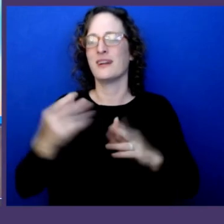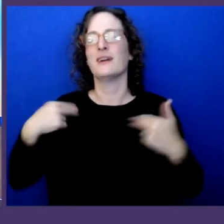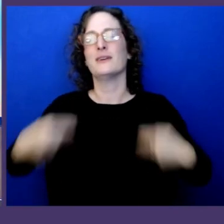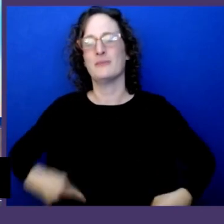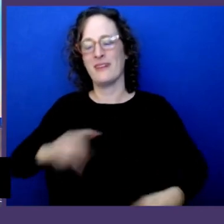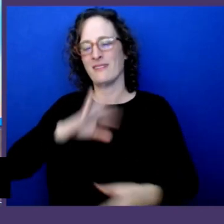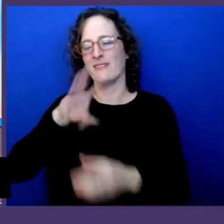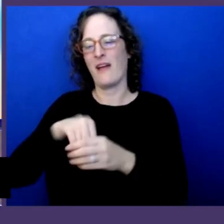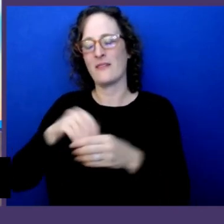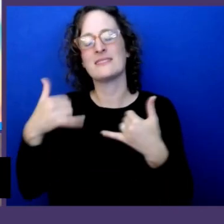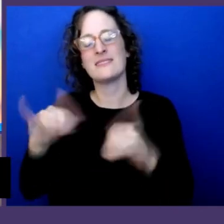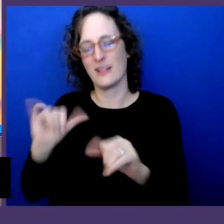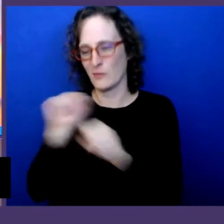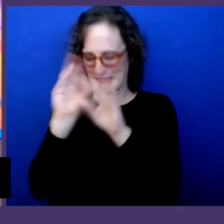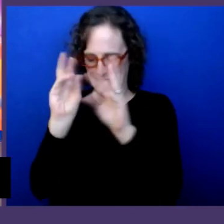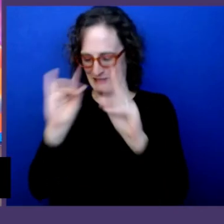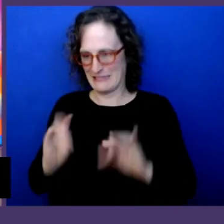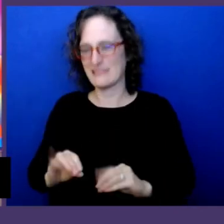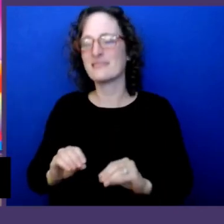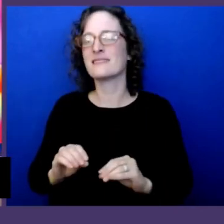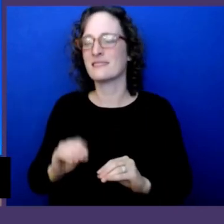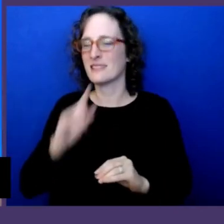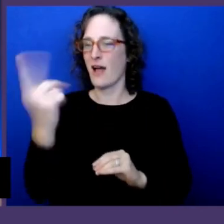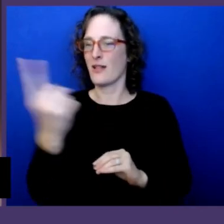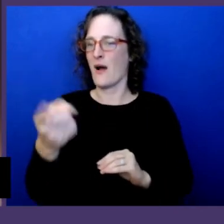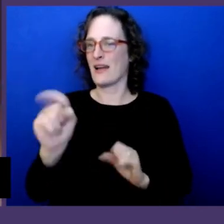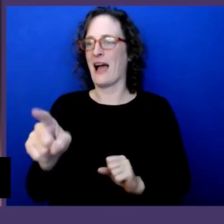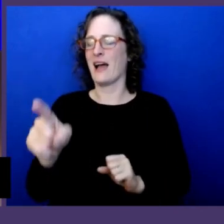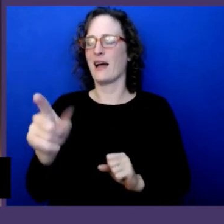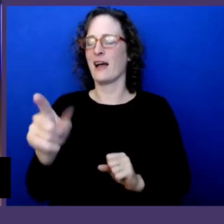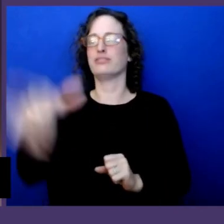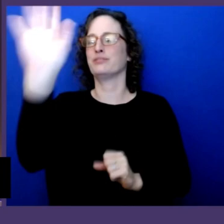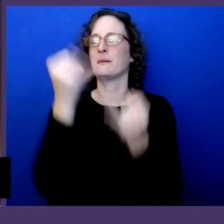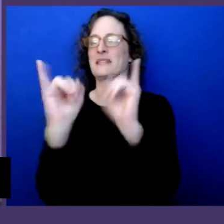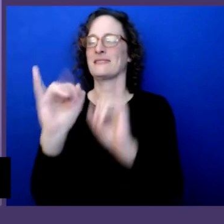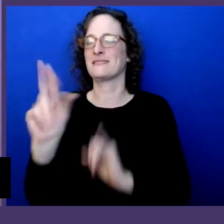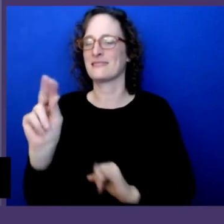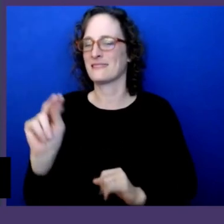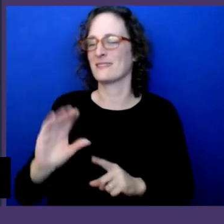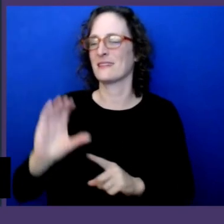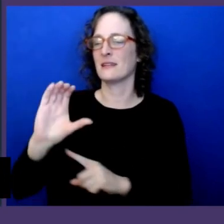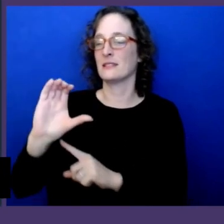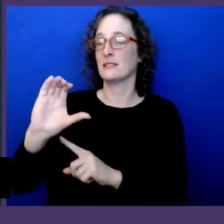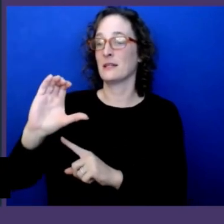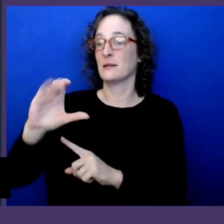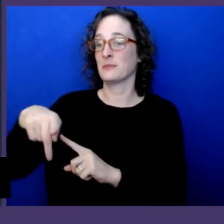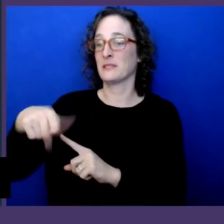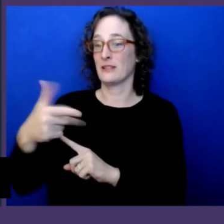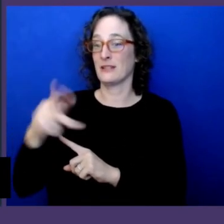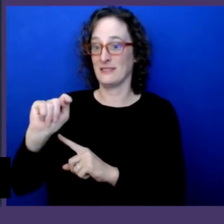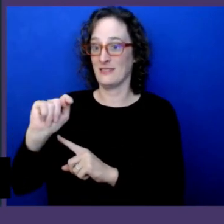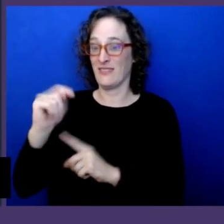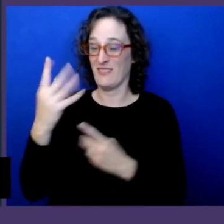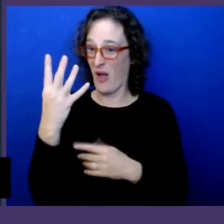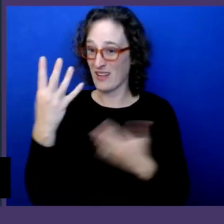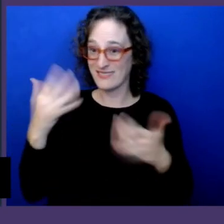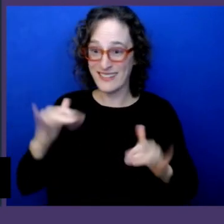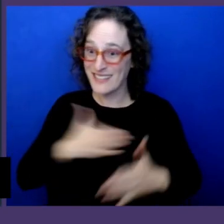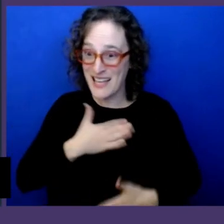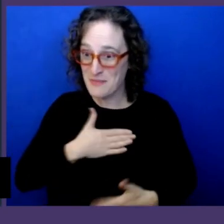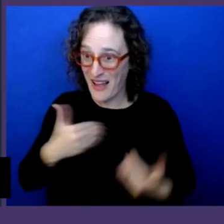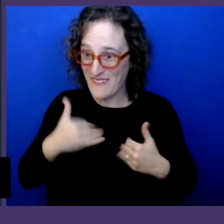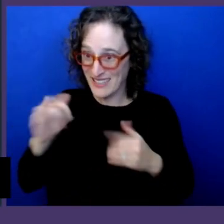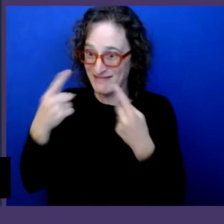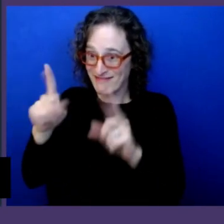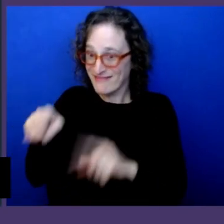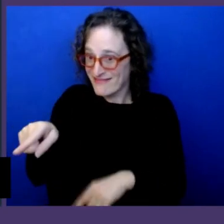So I wanted to close by saying that GPT-4 is an amazing artifact. I'm very thankful that it exists, and it's beautiful. It has a ton of knowledge across so many areas. It